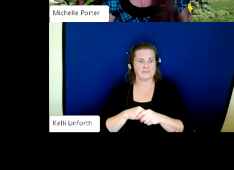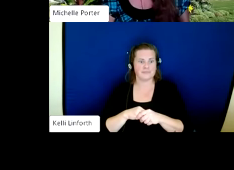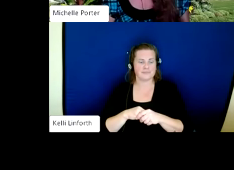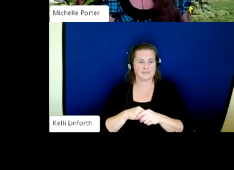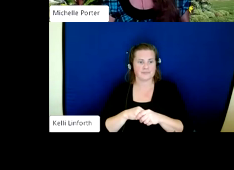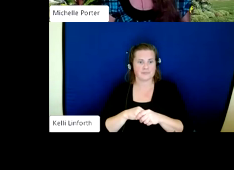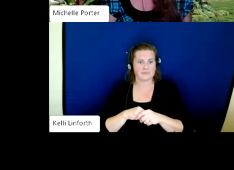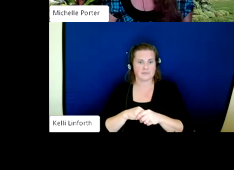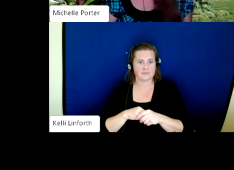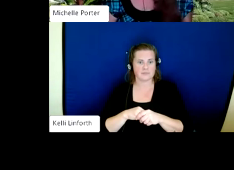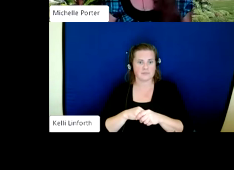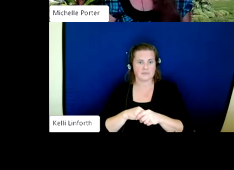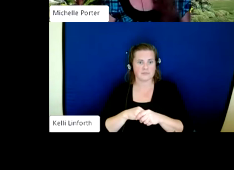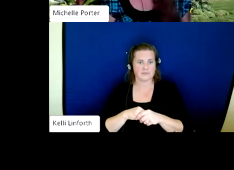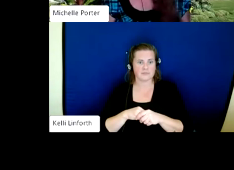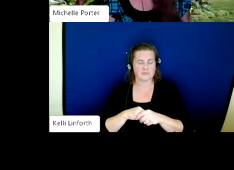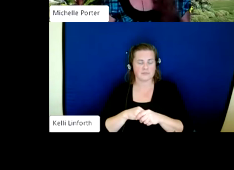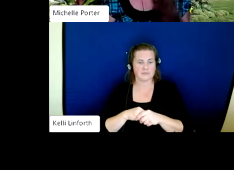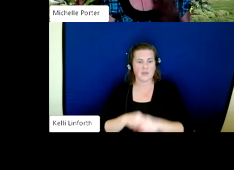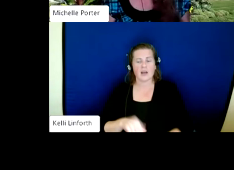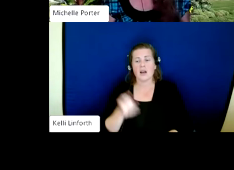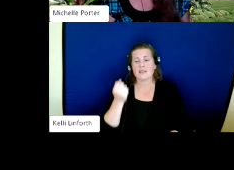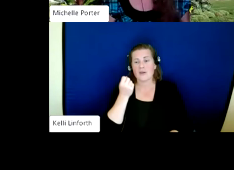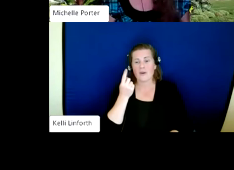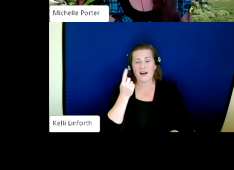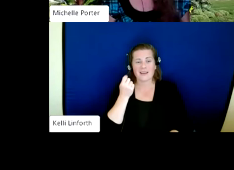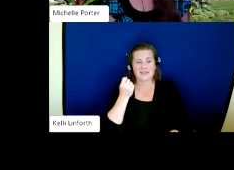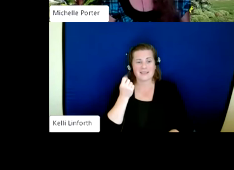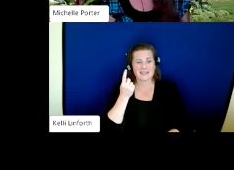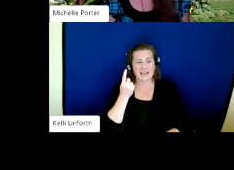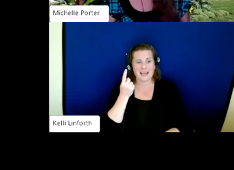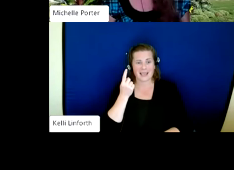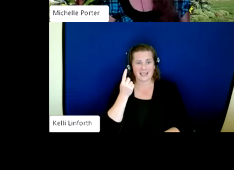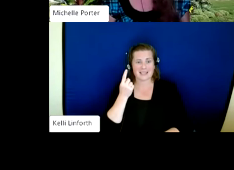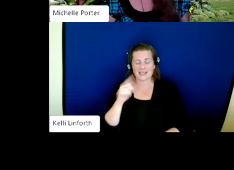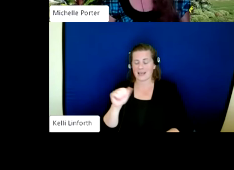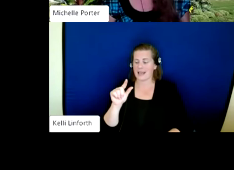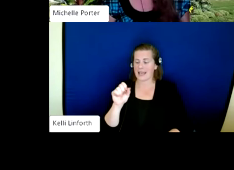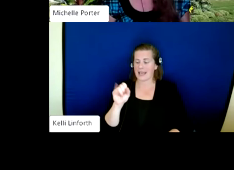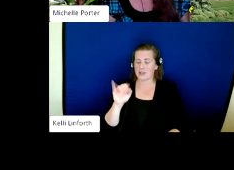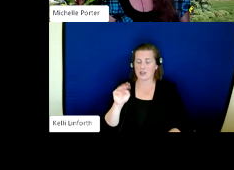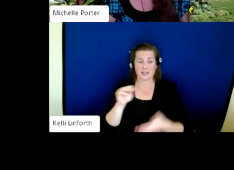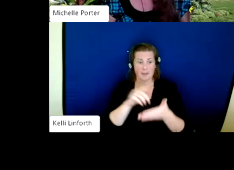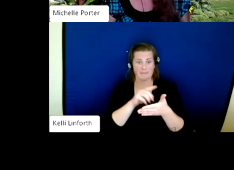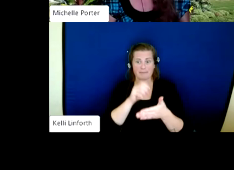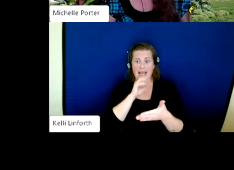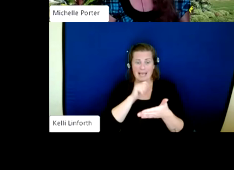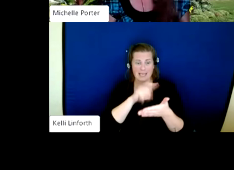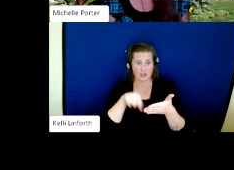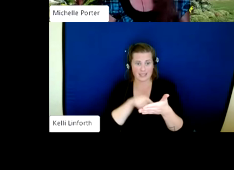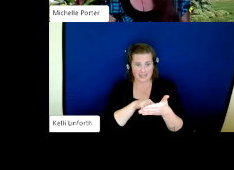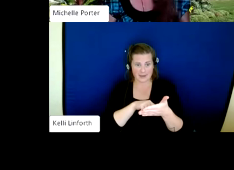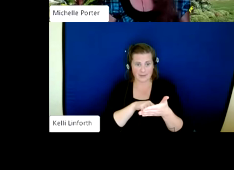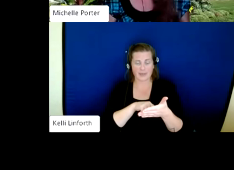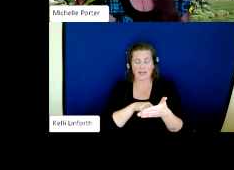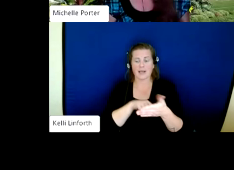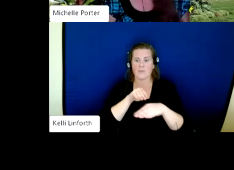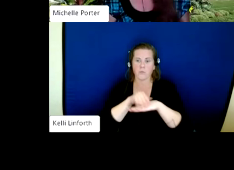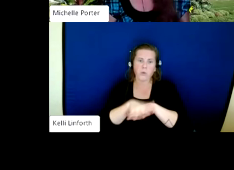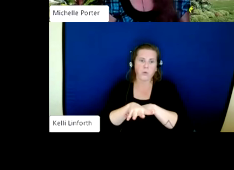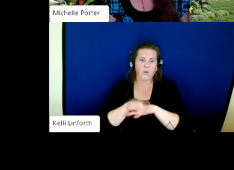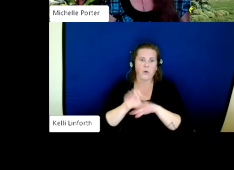So it is really becoming more widely recognized that ageism can affect society in a variety of ways. And so lots